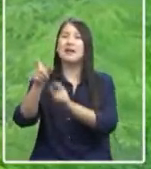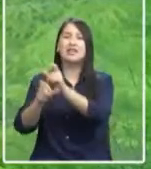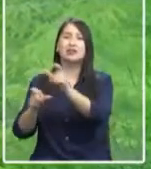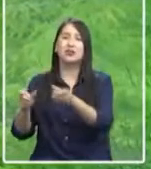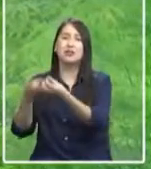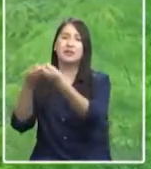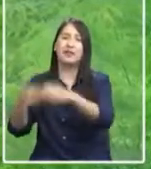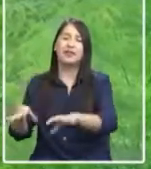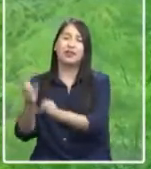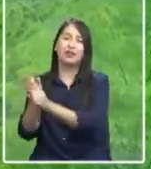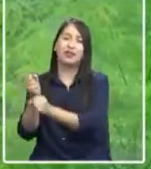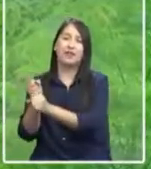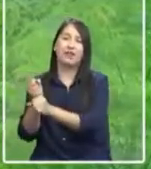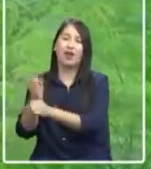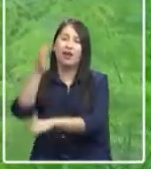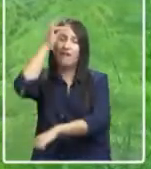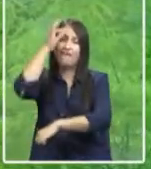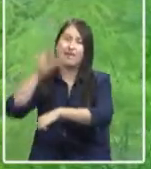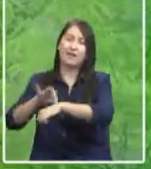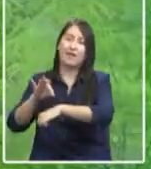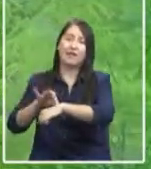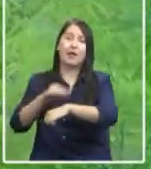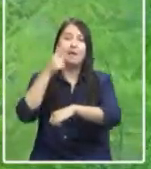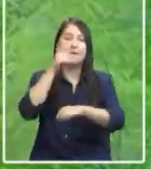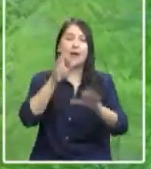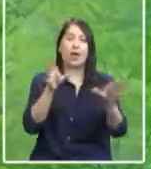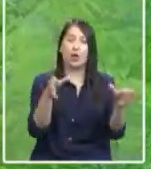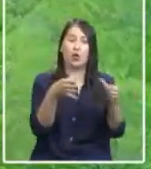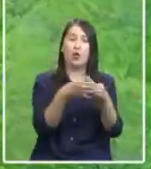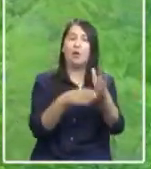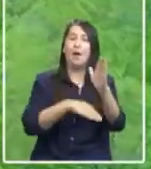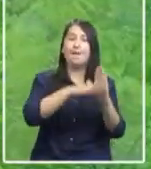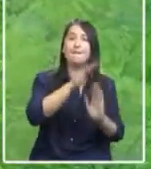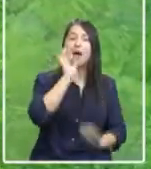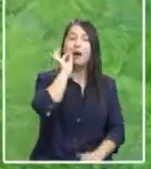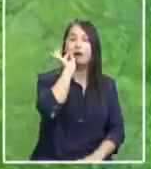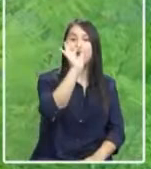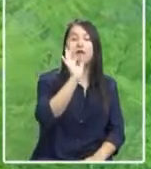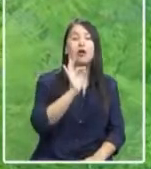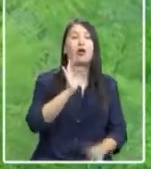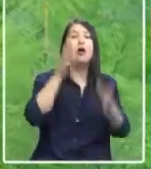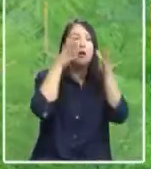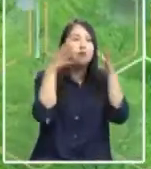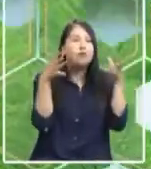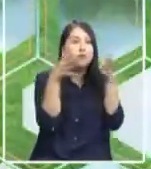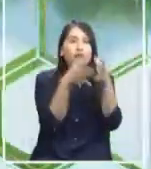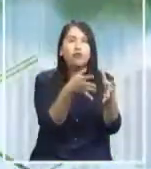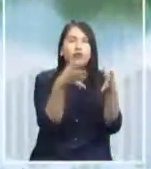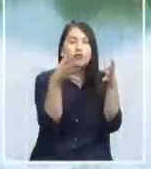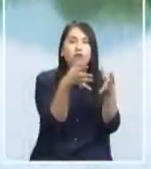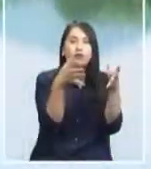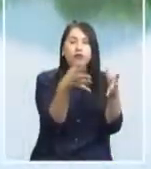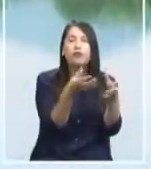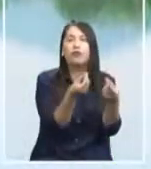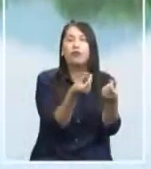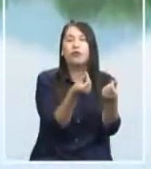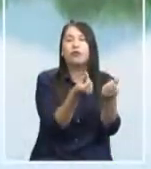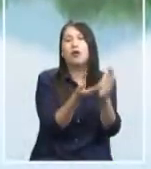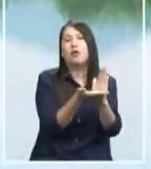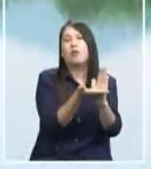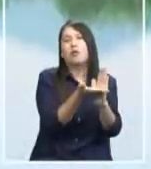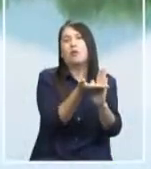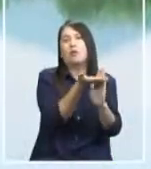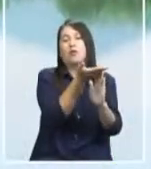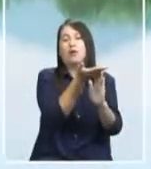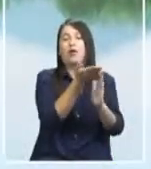flowing to them. So we want to undo that work by creating the new world. New civilization,